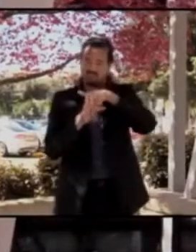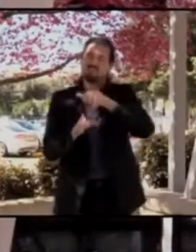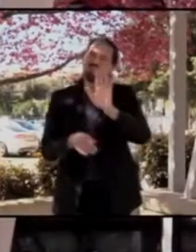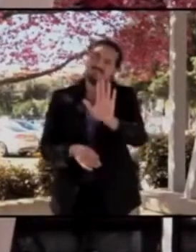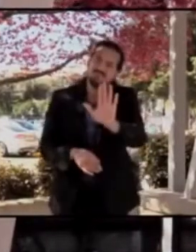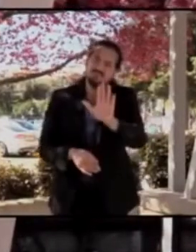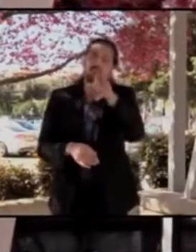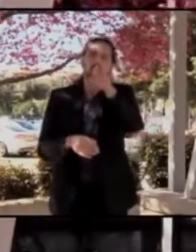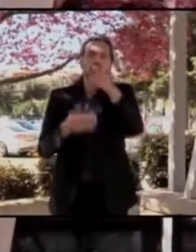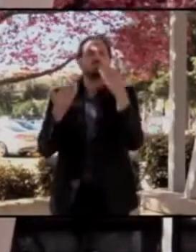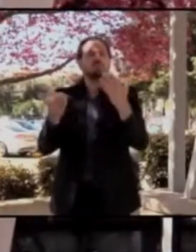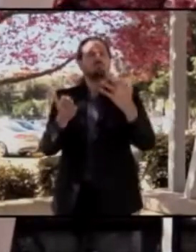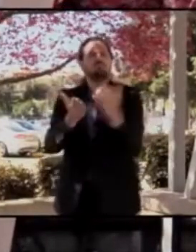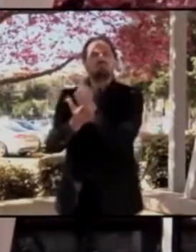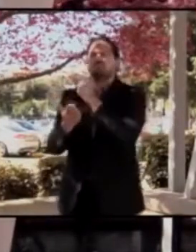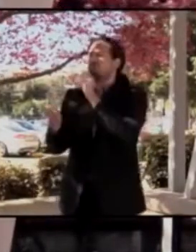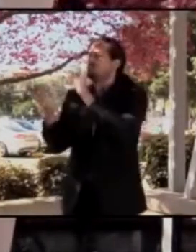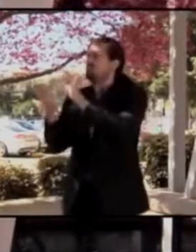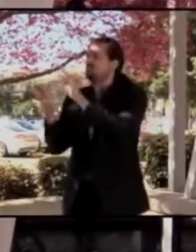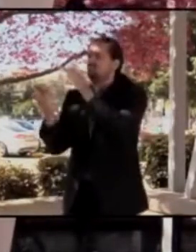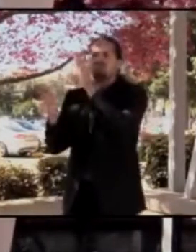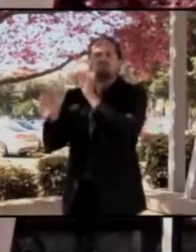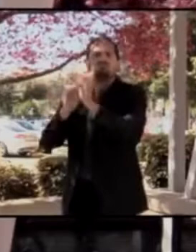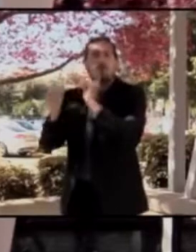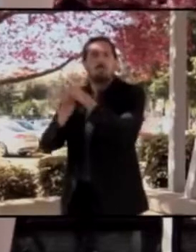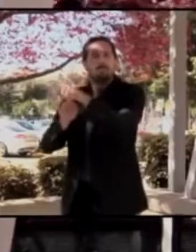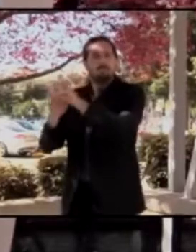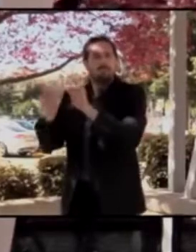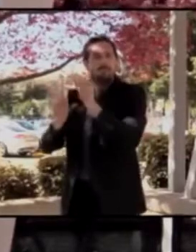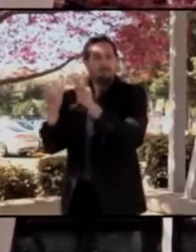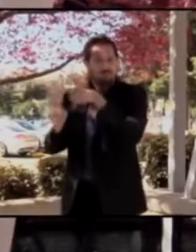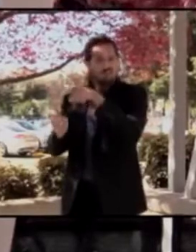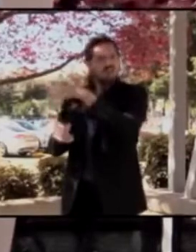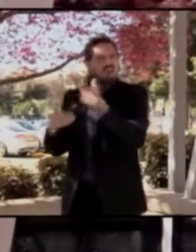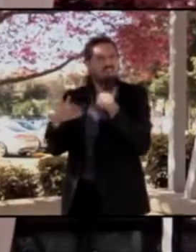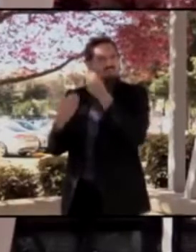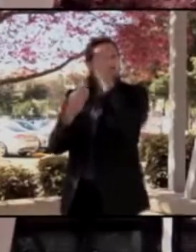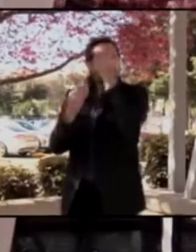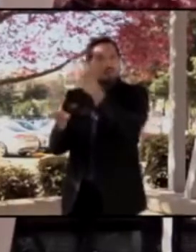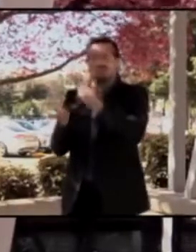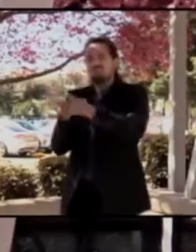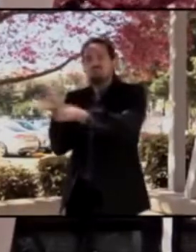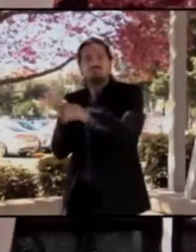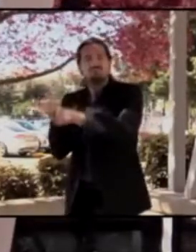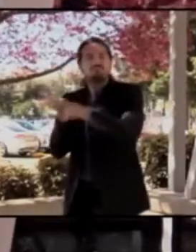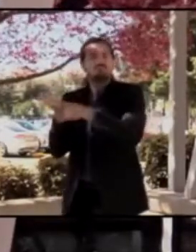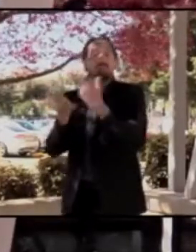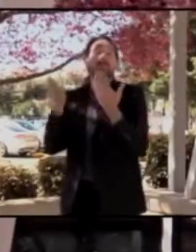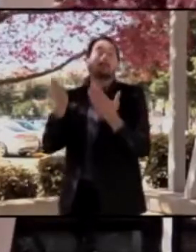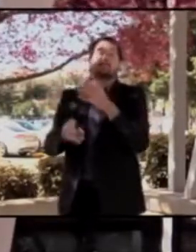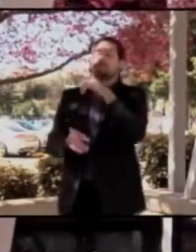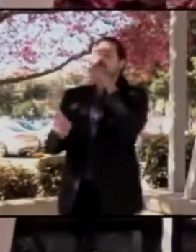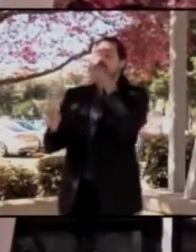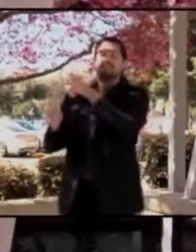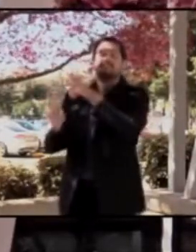sources, have information that might be helpful to you. It might be the county. Our